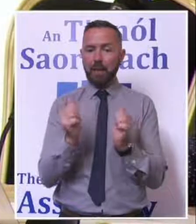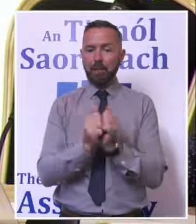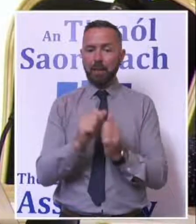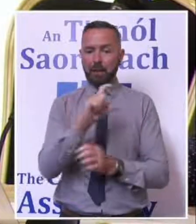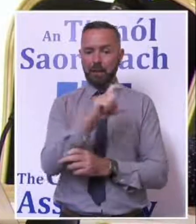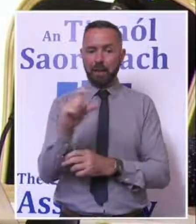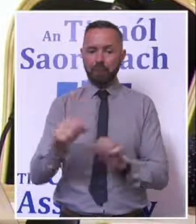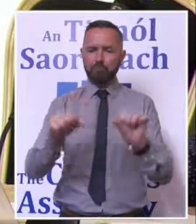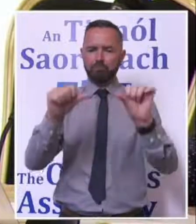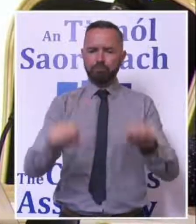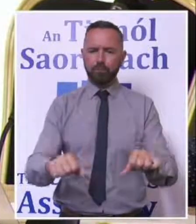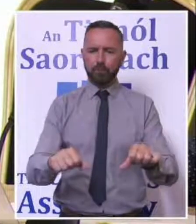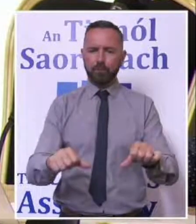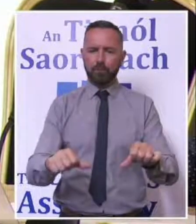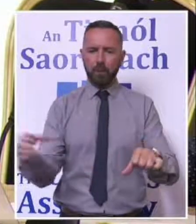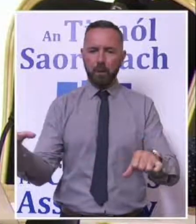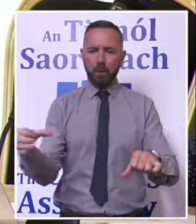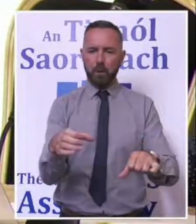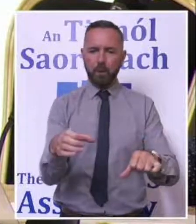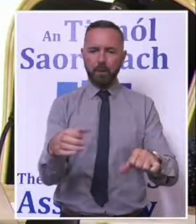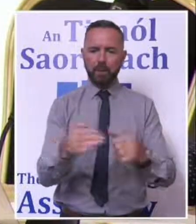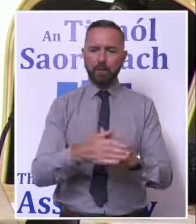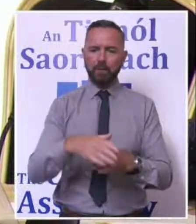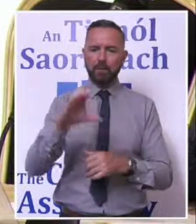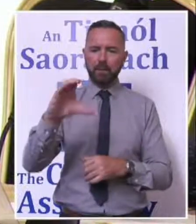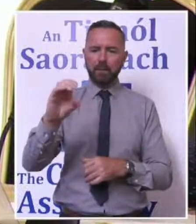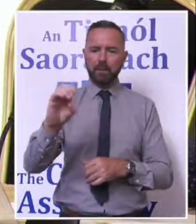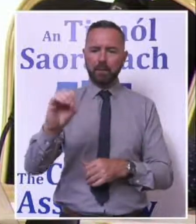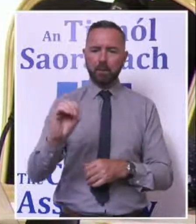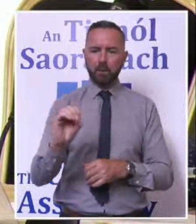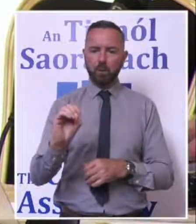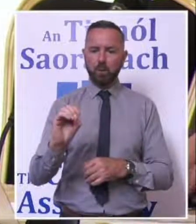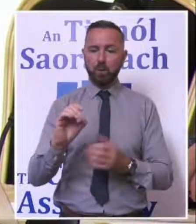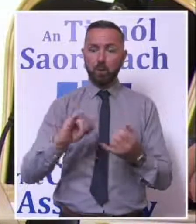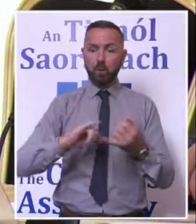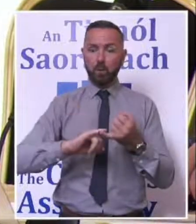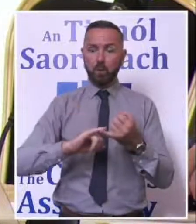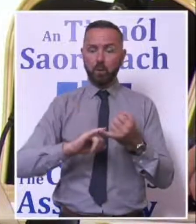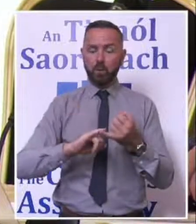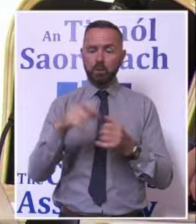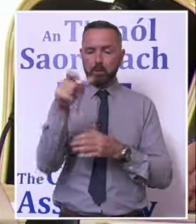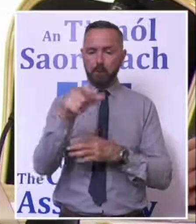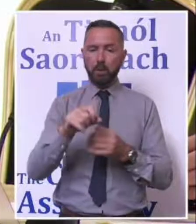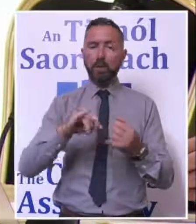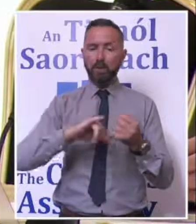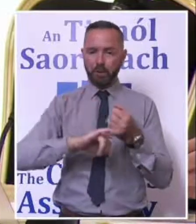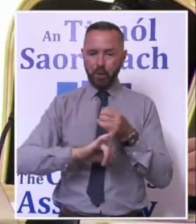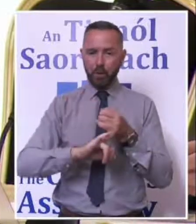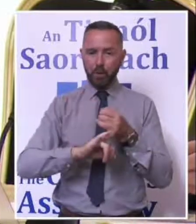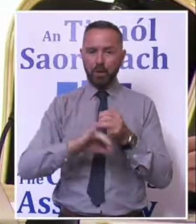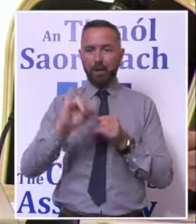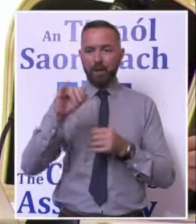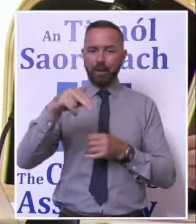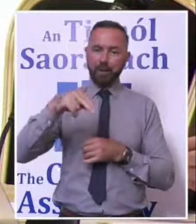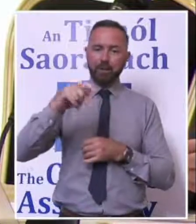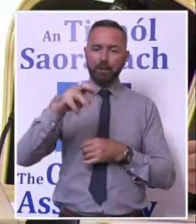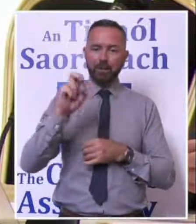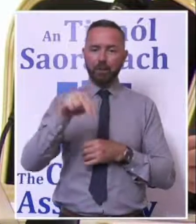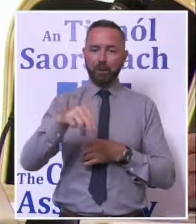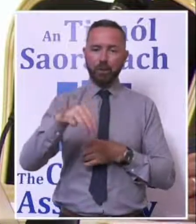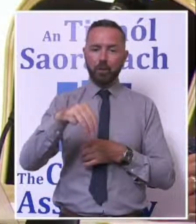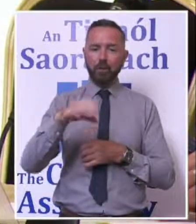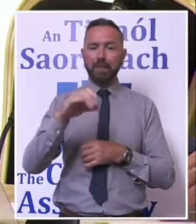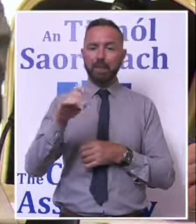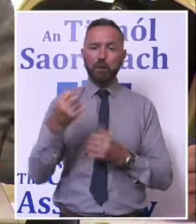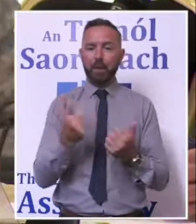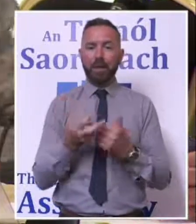council approved the appointment of the CEO, who happens to be the person that was the interim CEO anyhow.